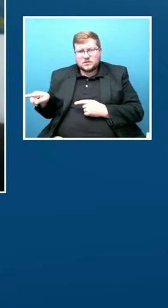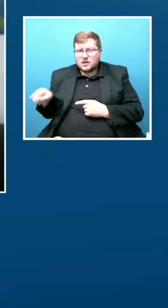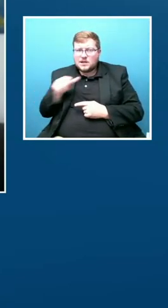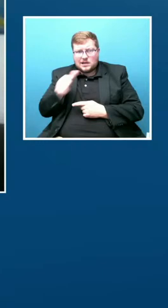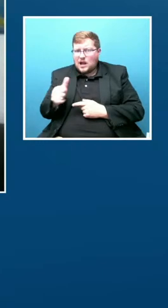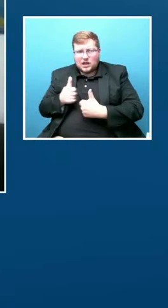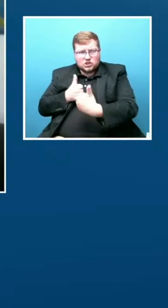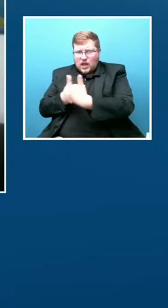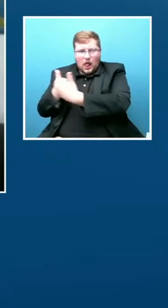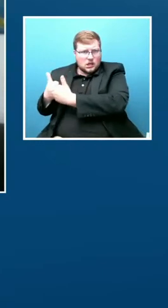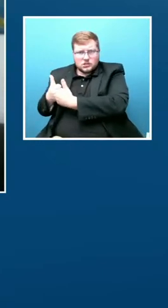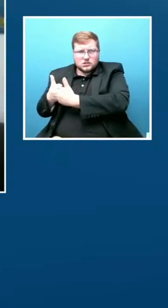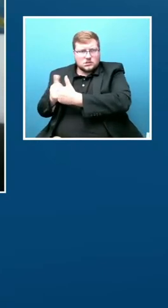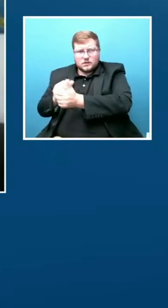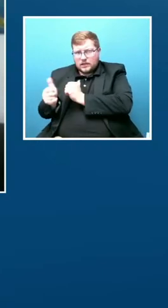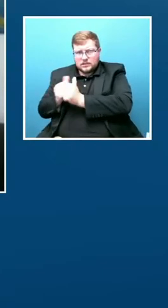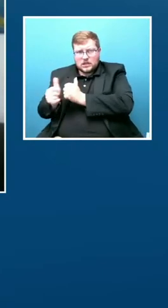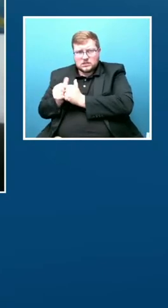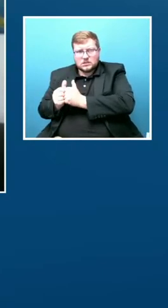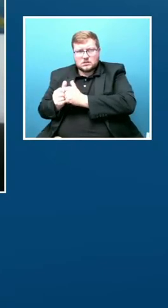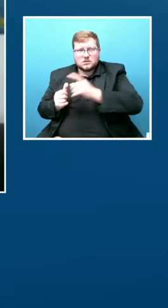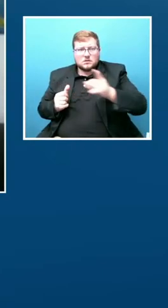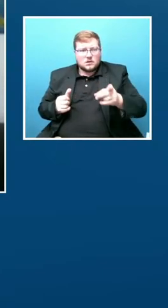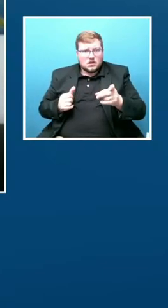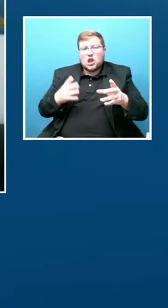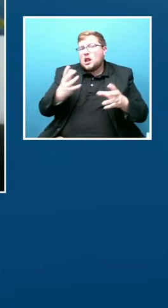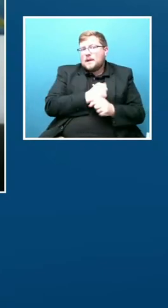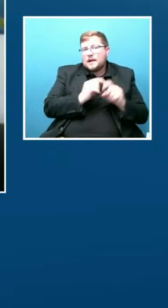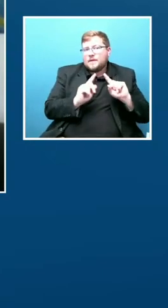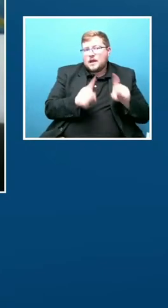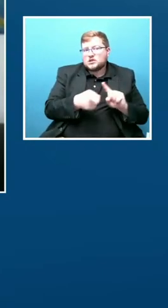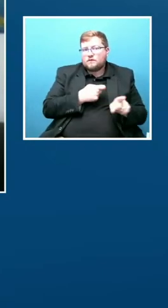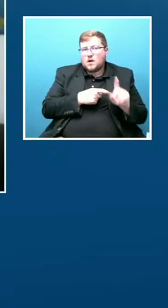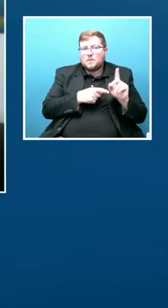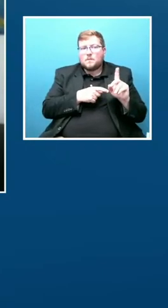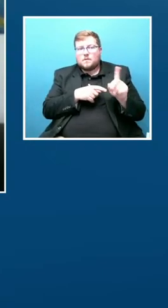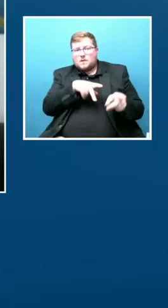here? I will get your answer from a parliamentarian.